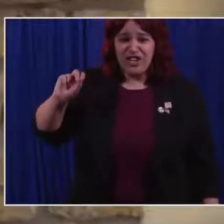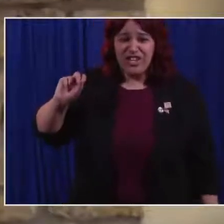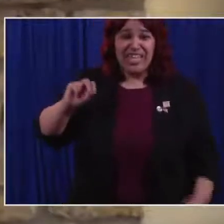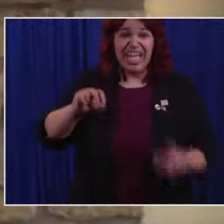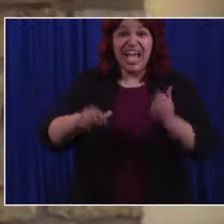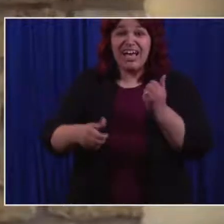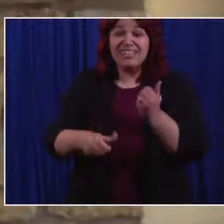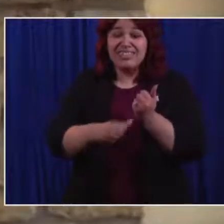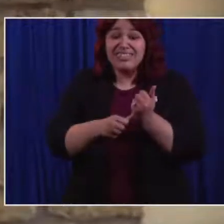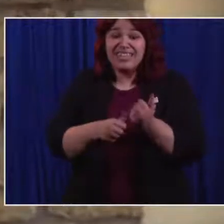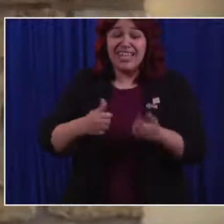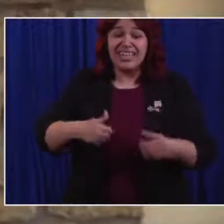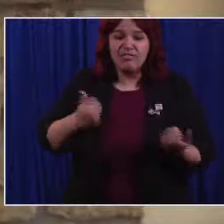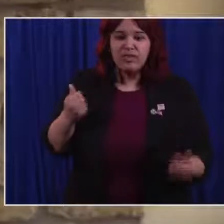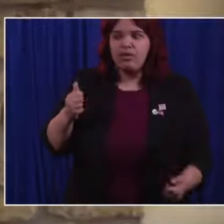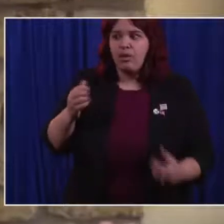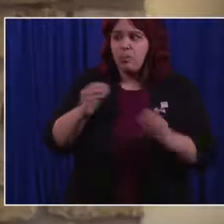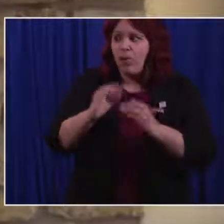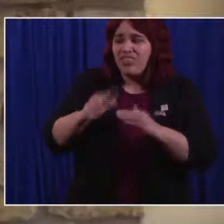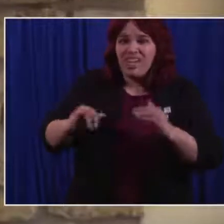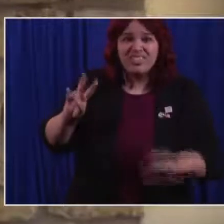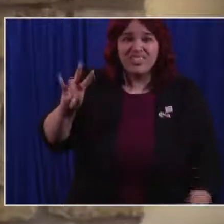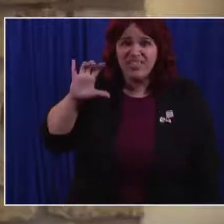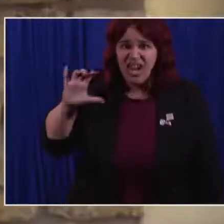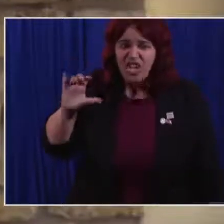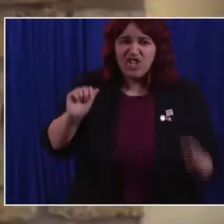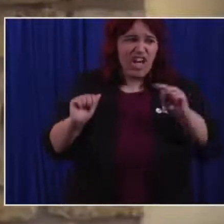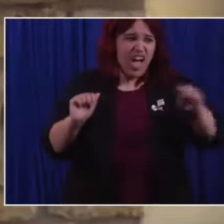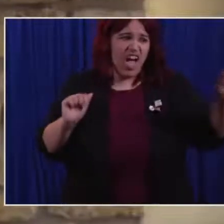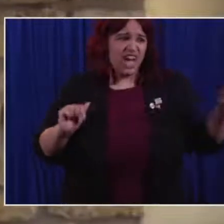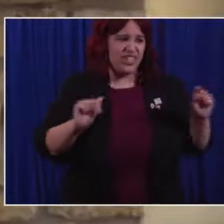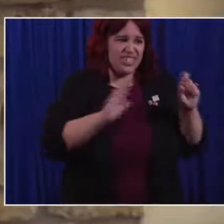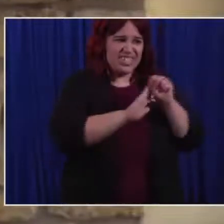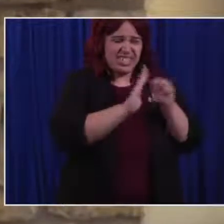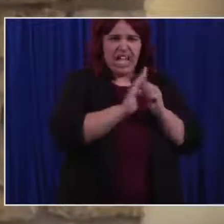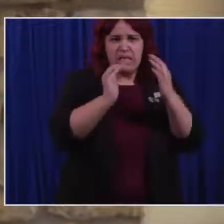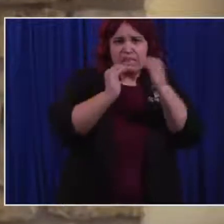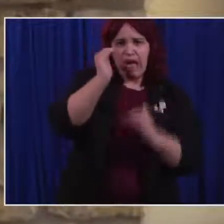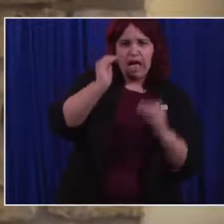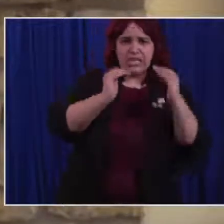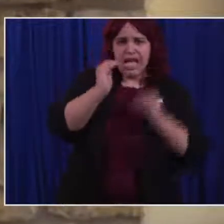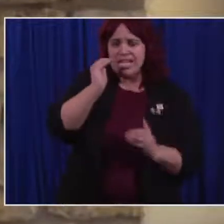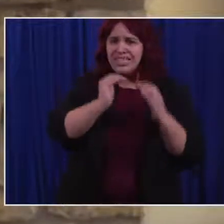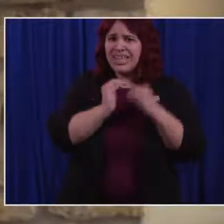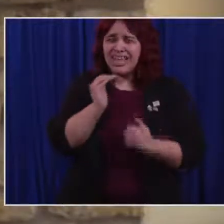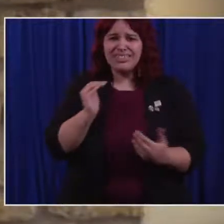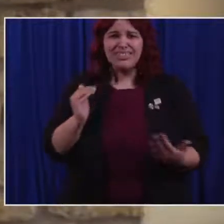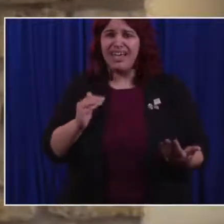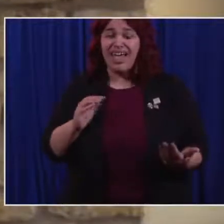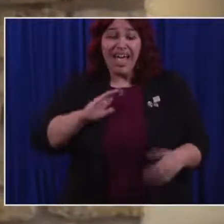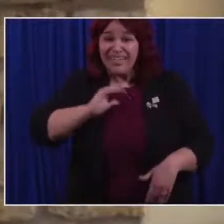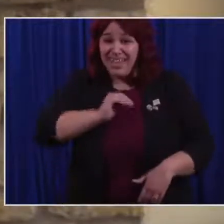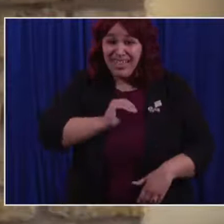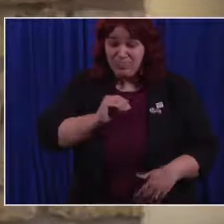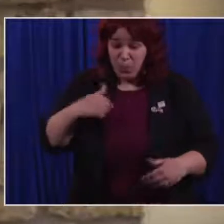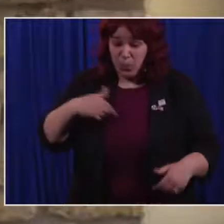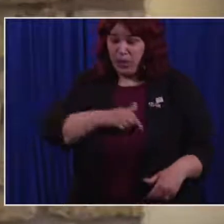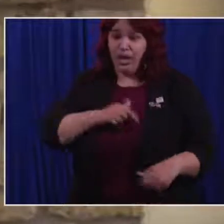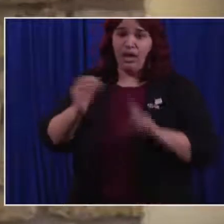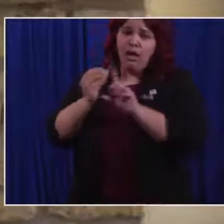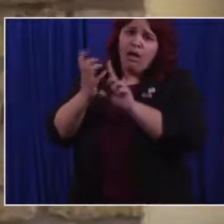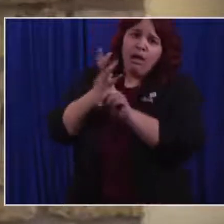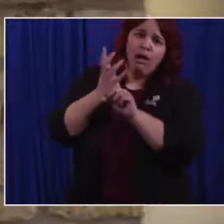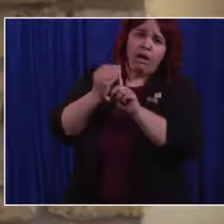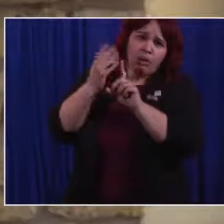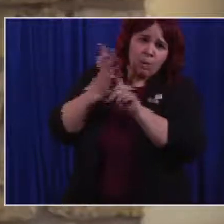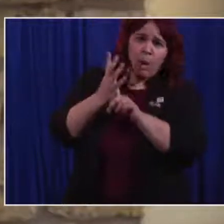great exposure. We are a state that has more people in nursing home per capita, as I said, than all states but one.